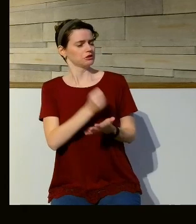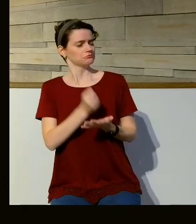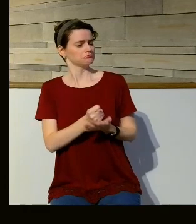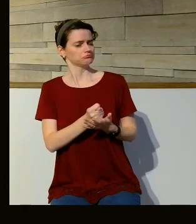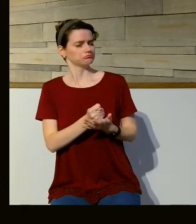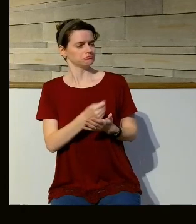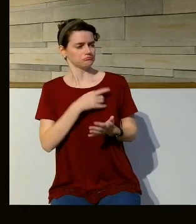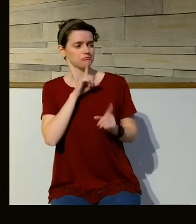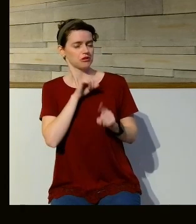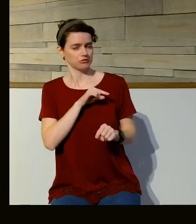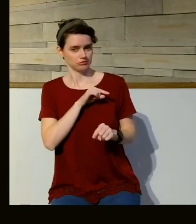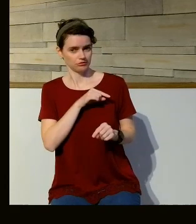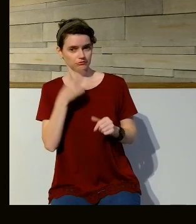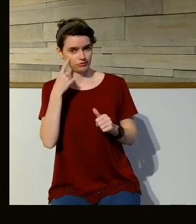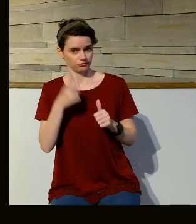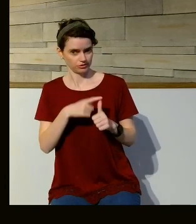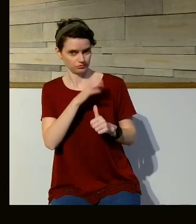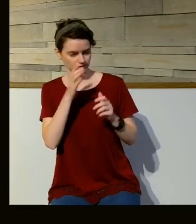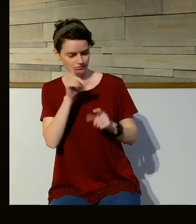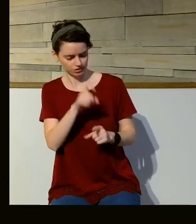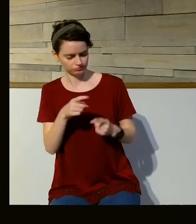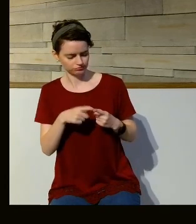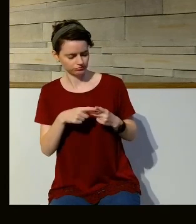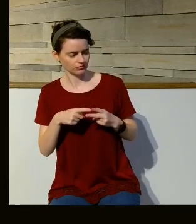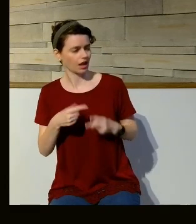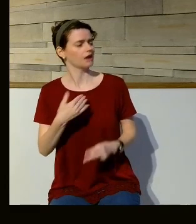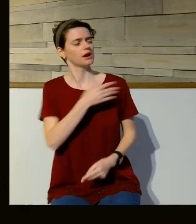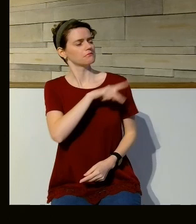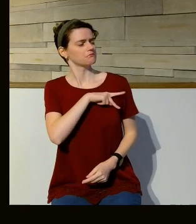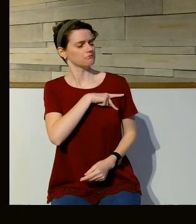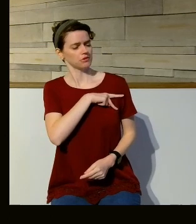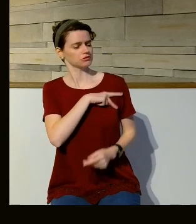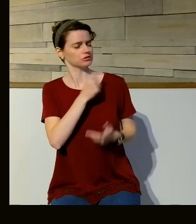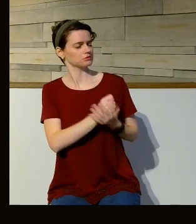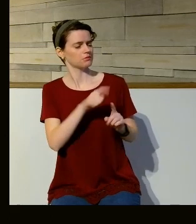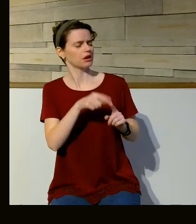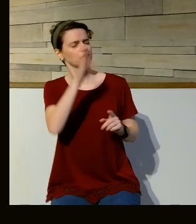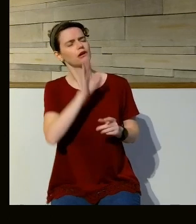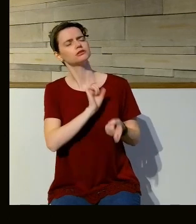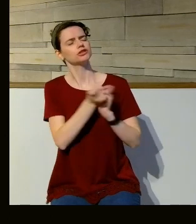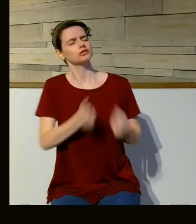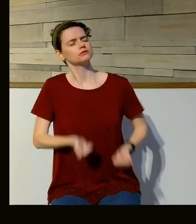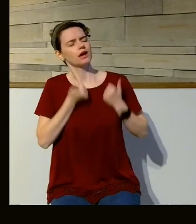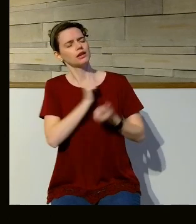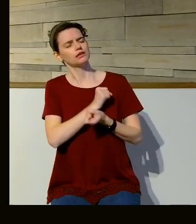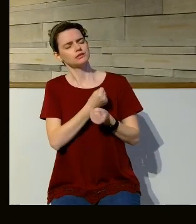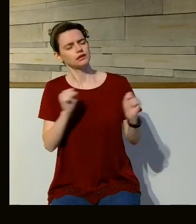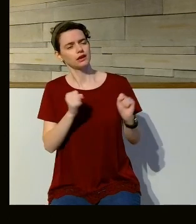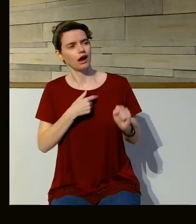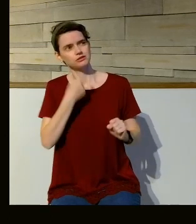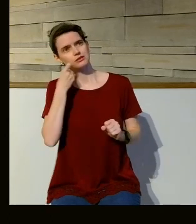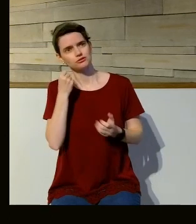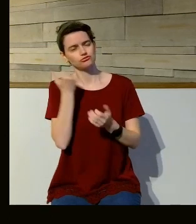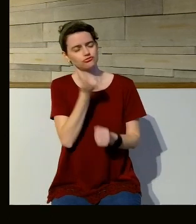And this is the answer I usually get for the first question. I have my personal testimony of how God changed and saved my life. Because see, I was addicted